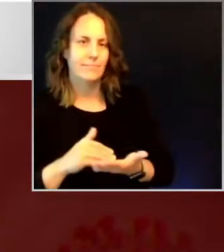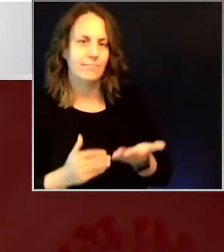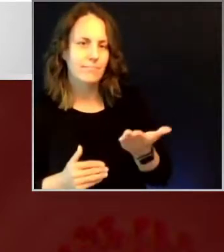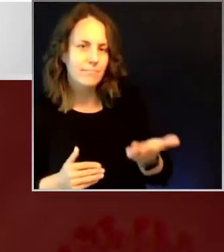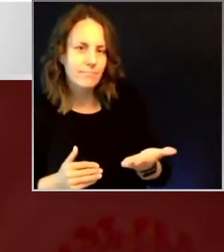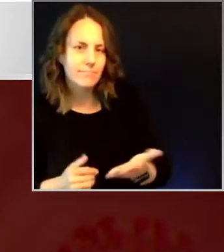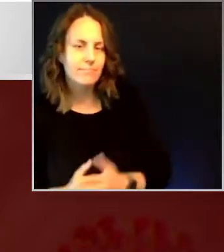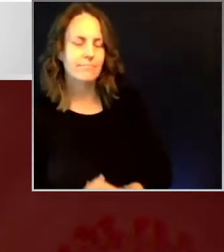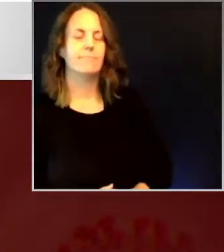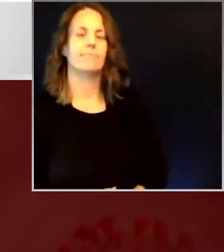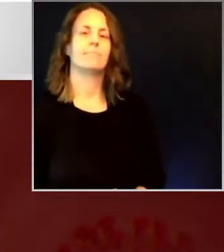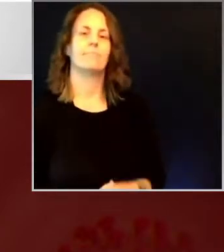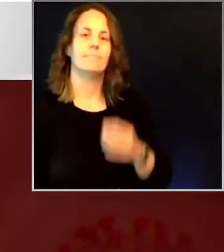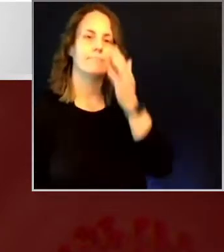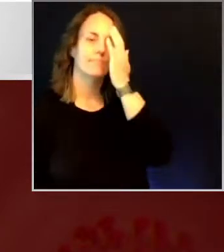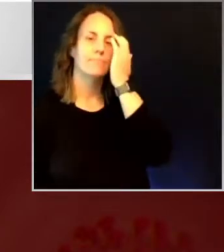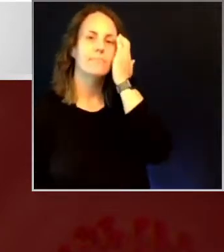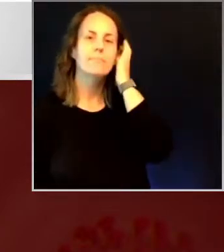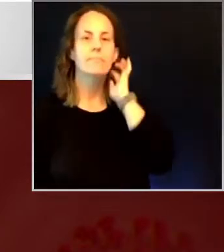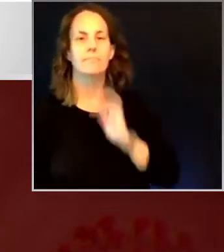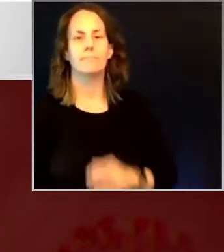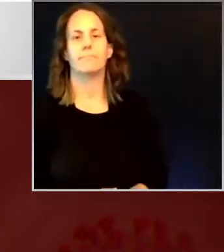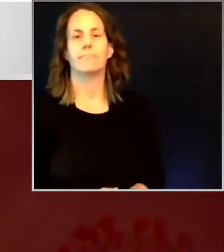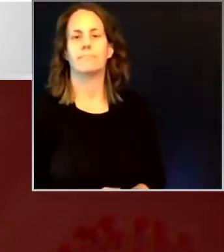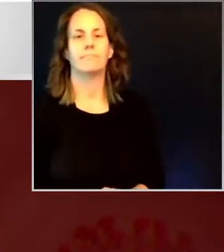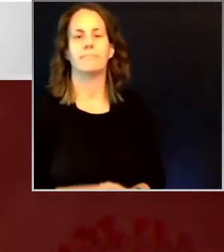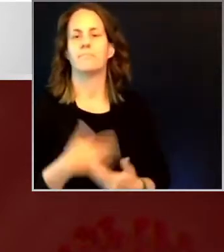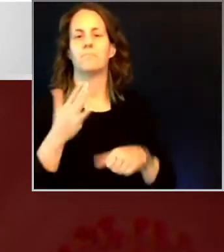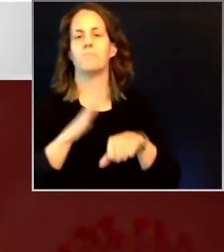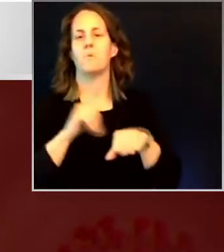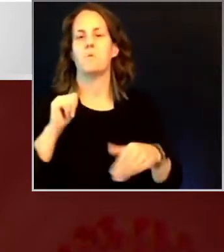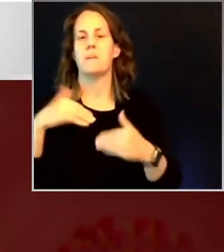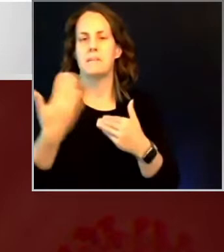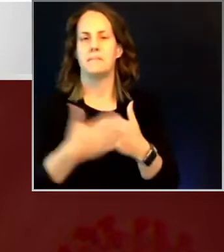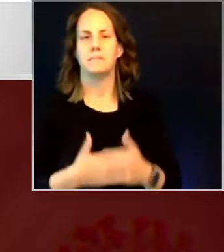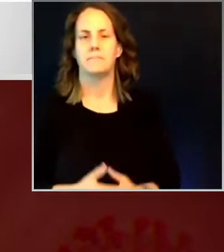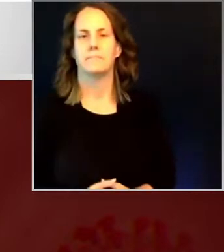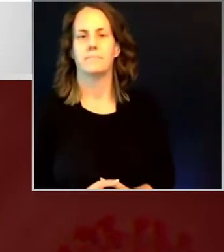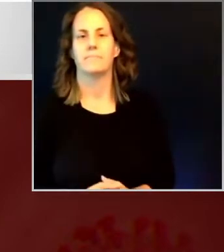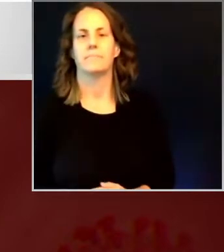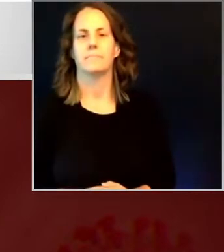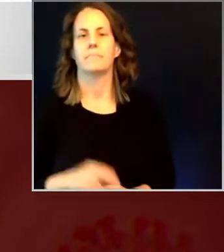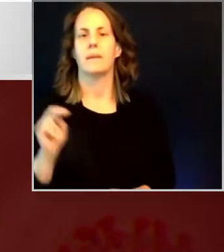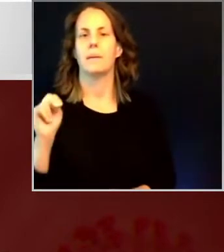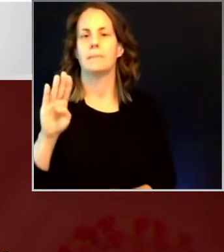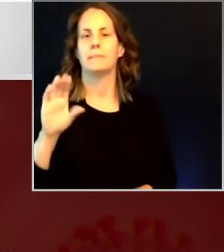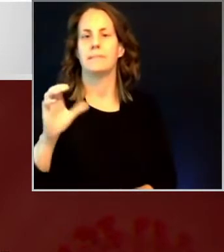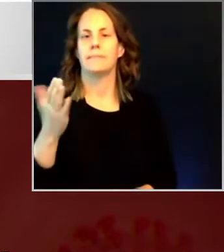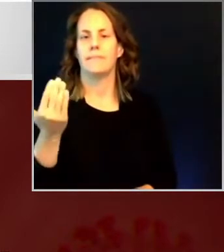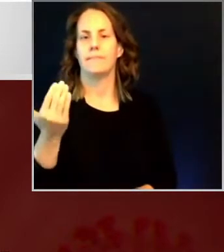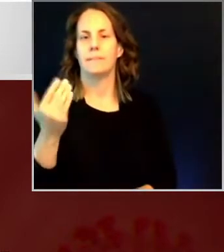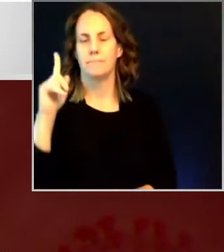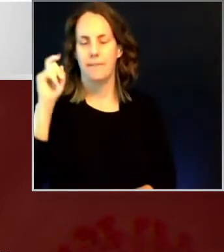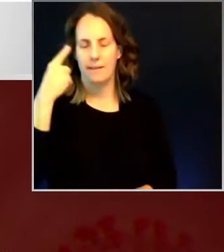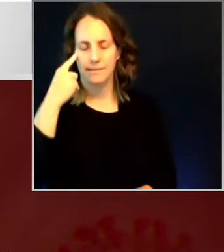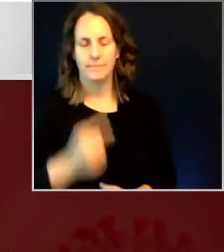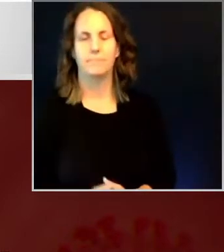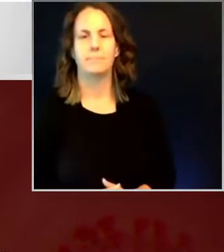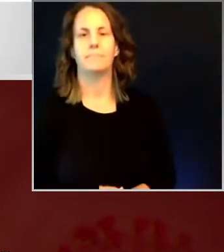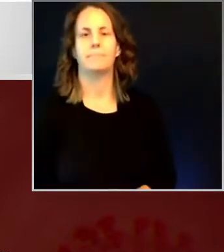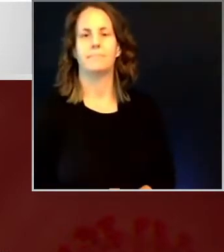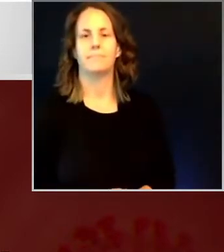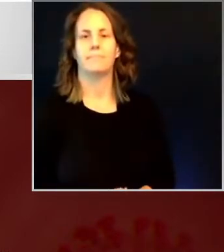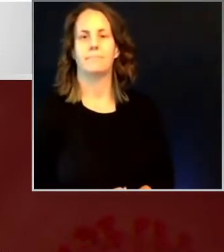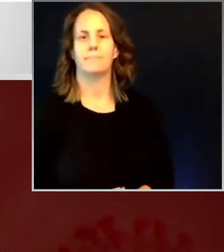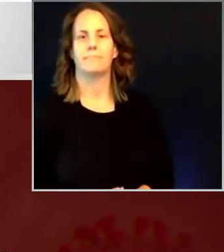Okay, we'll move on then to Gabriella Rusk from NBC 15 in Madison. Gabriella.